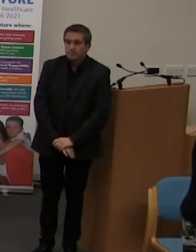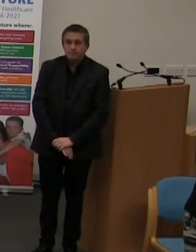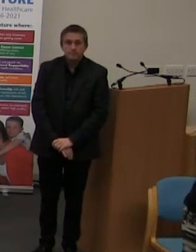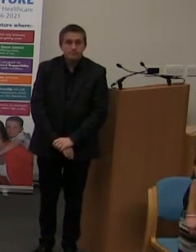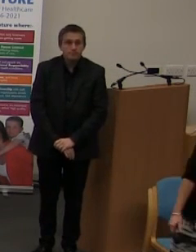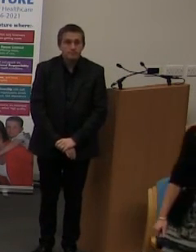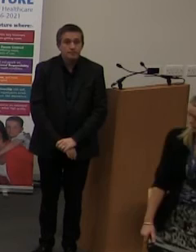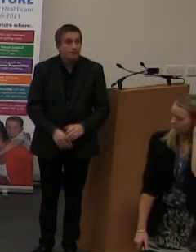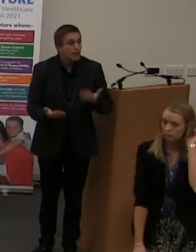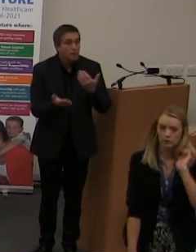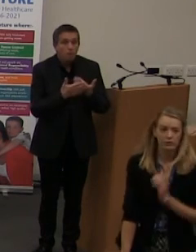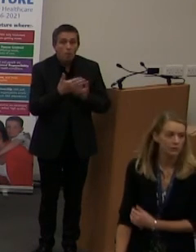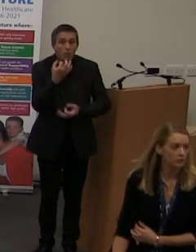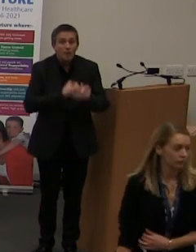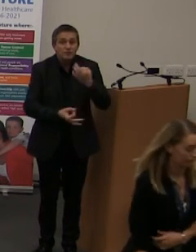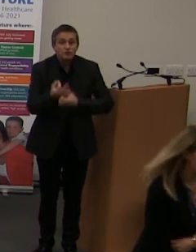Any other questions?